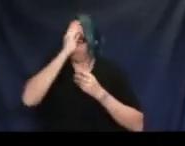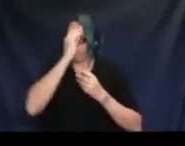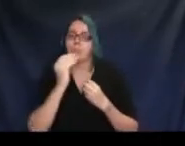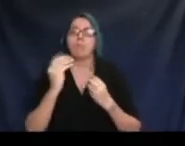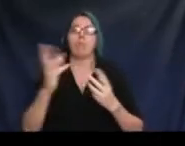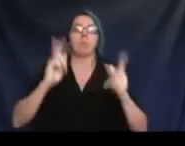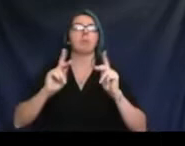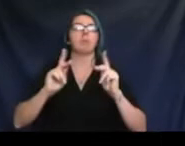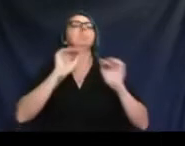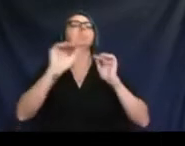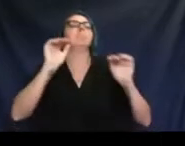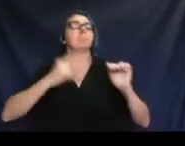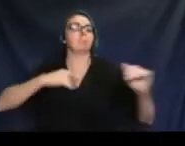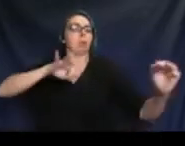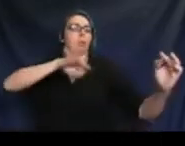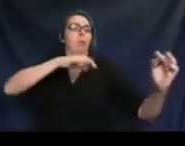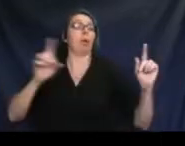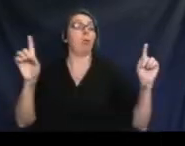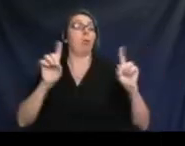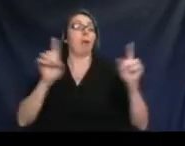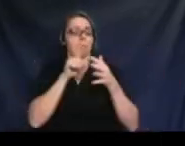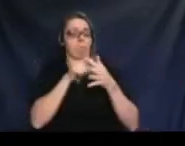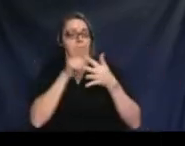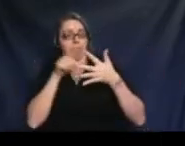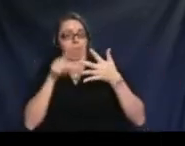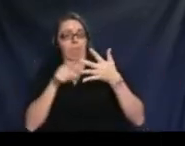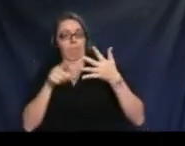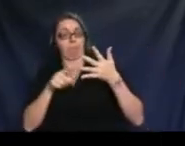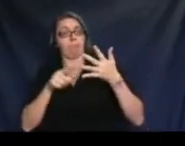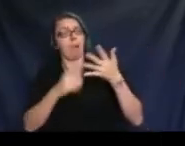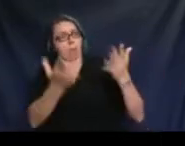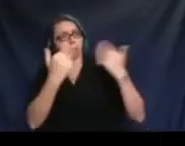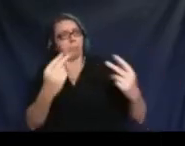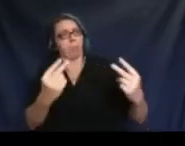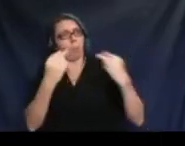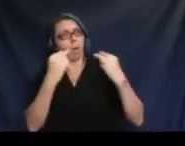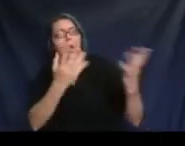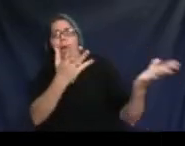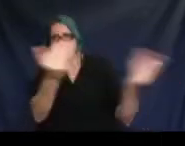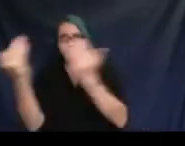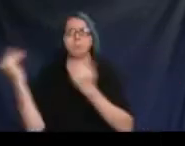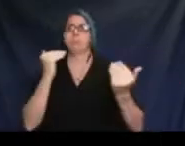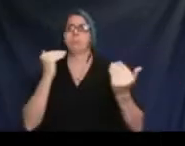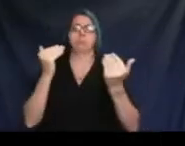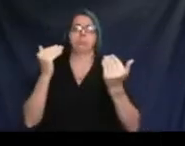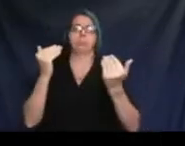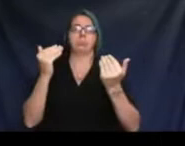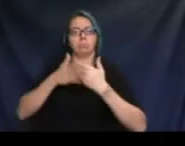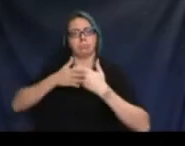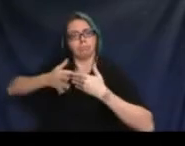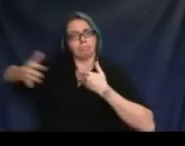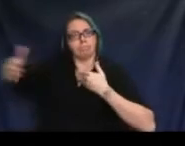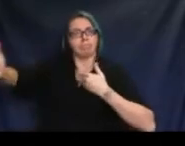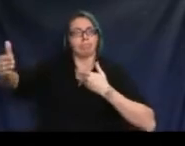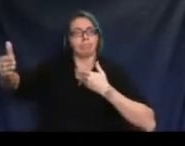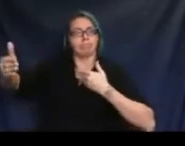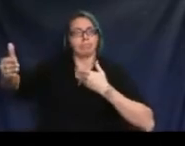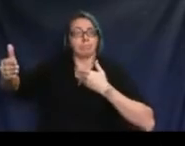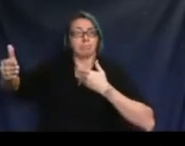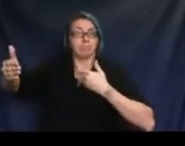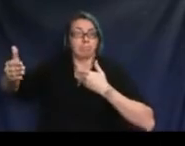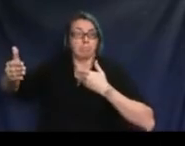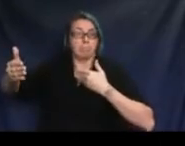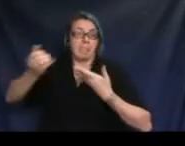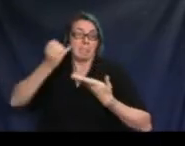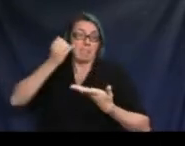share that art experience in the public realm with an audience, and it's over a period of time, and it is something that is,